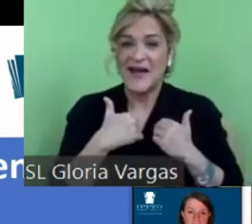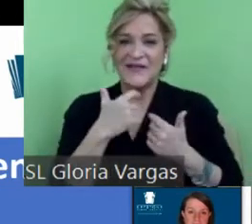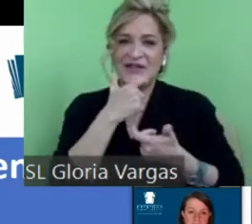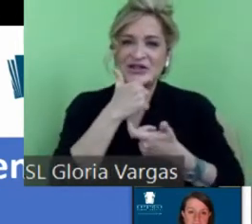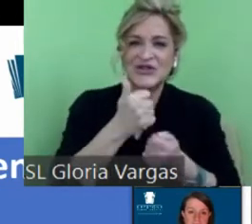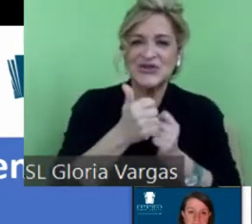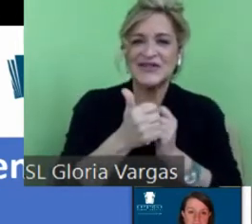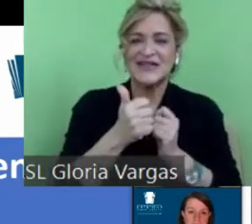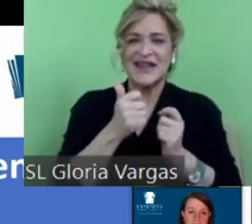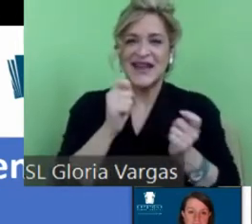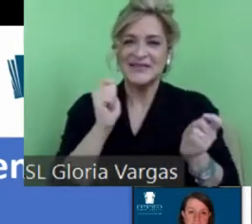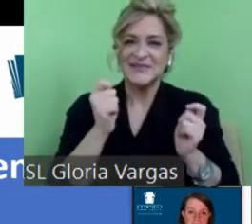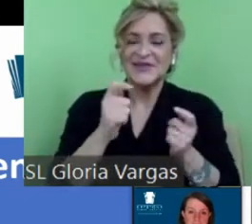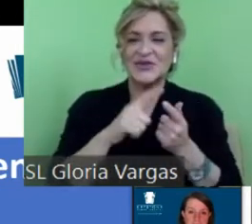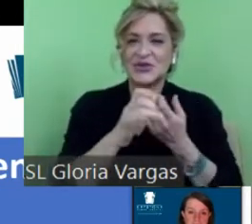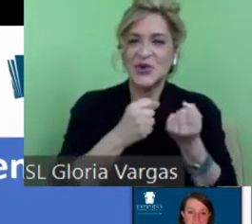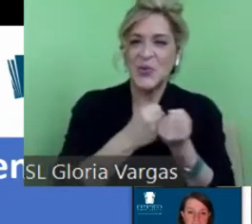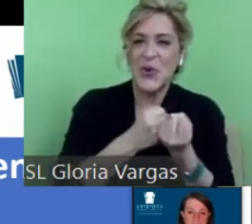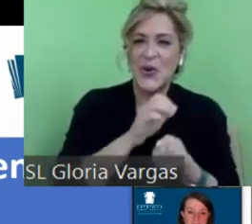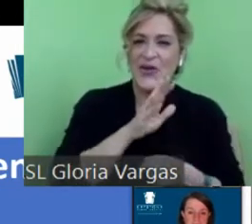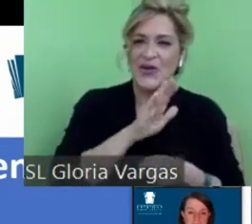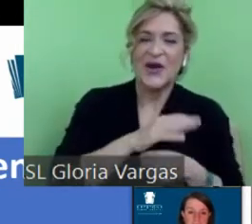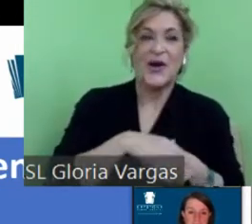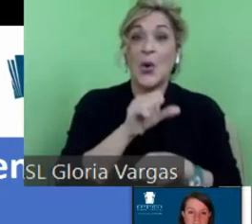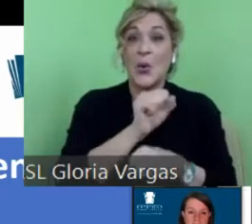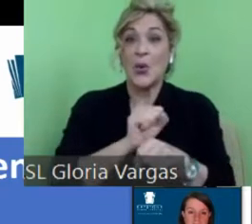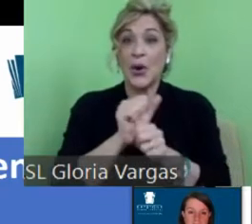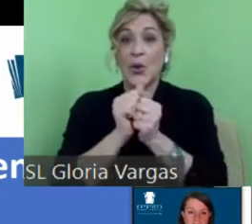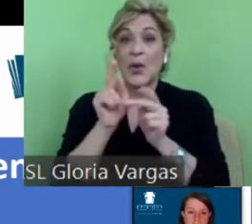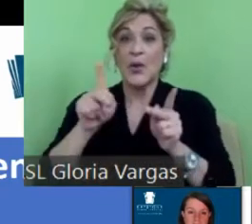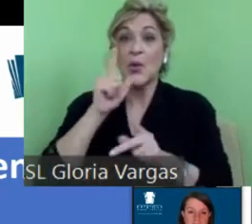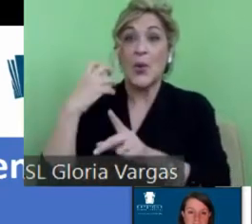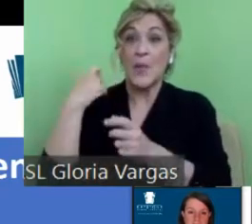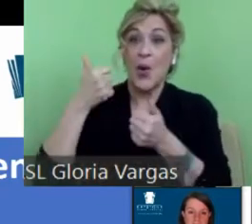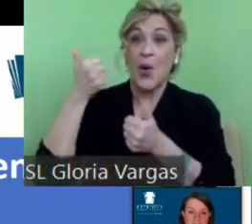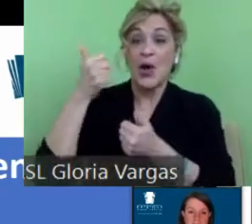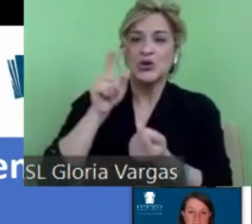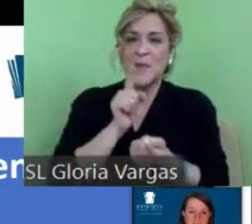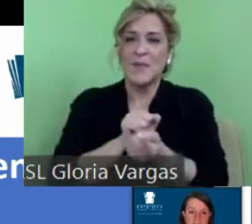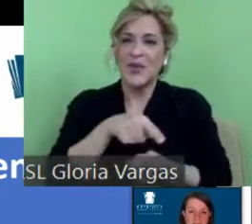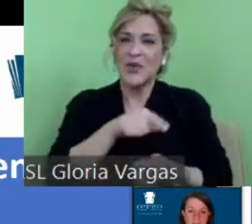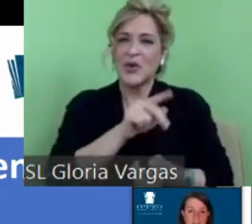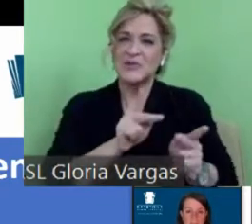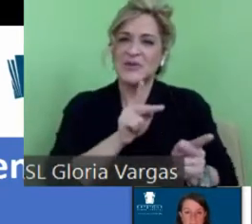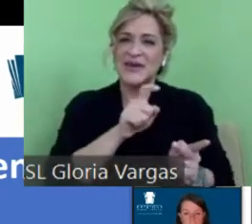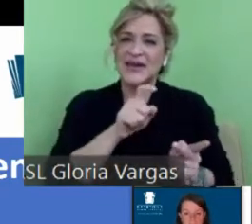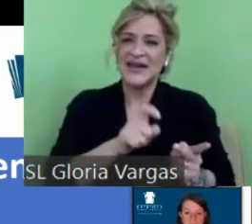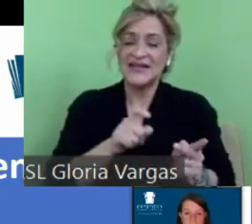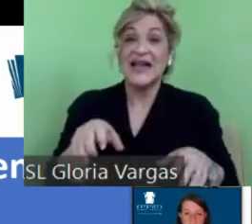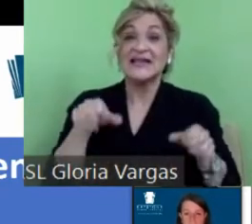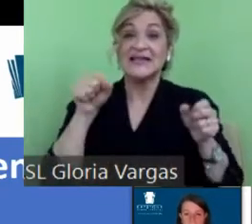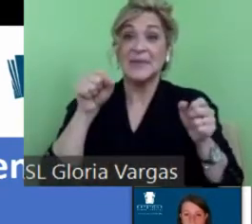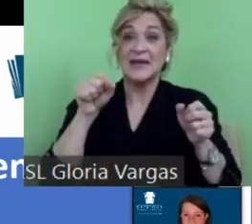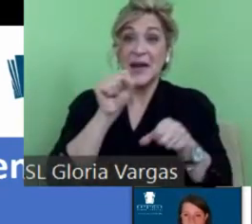identifying adaptations and supports, working with employers to meet the person's needs by adapting positions,